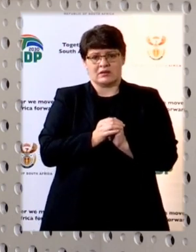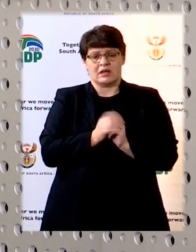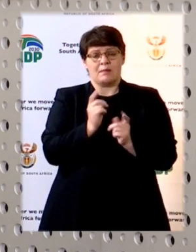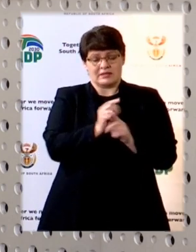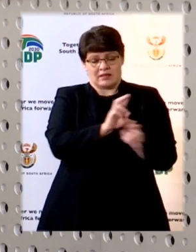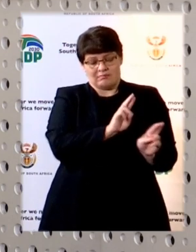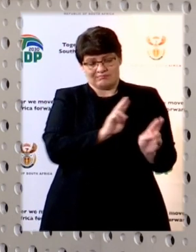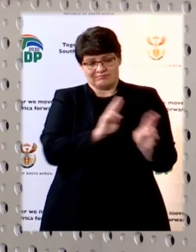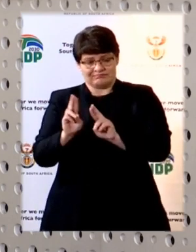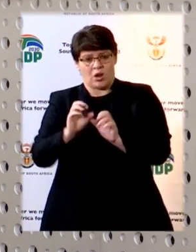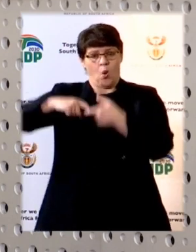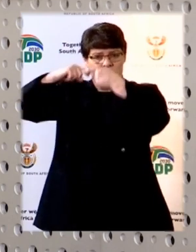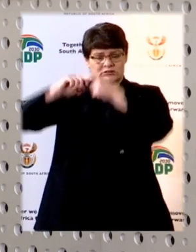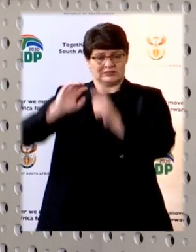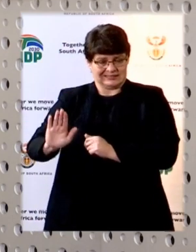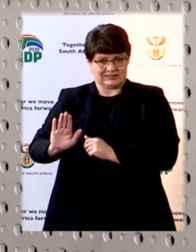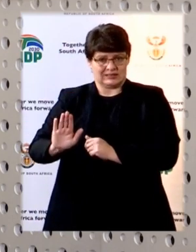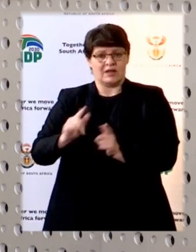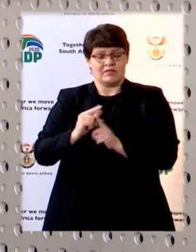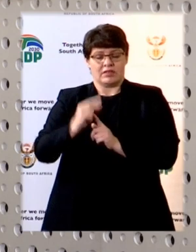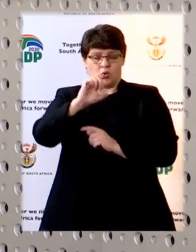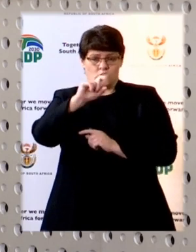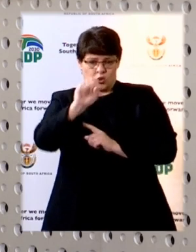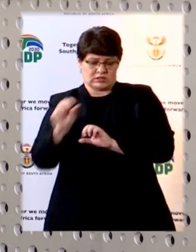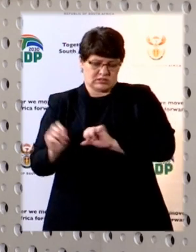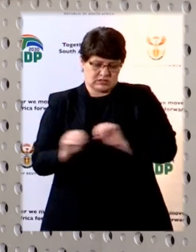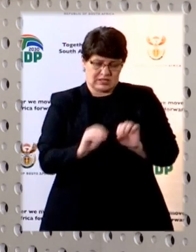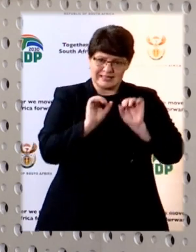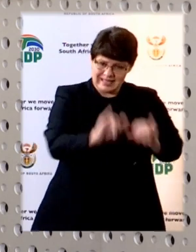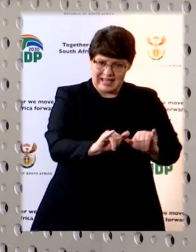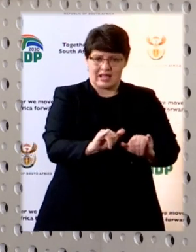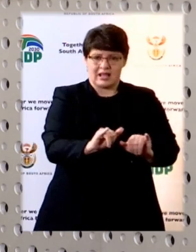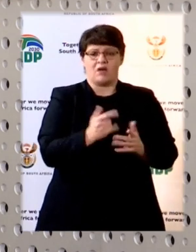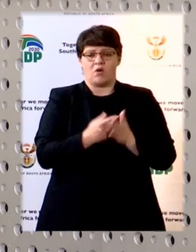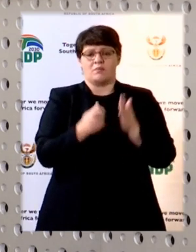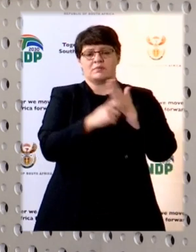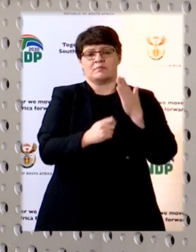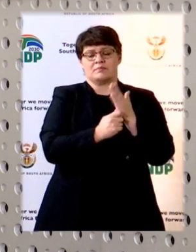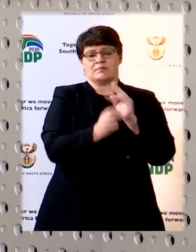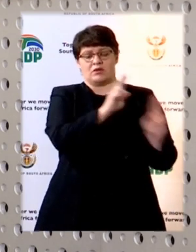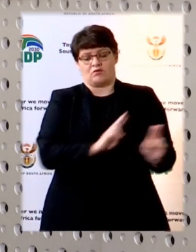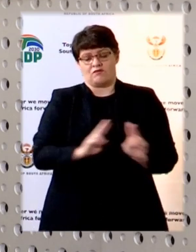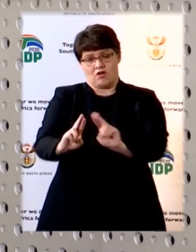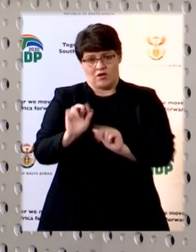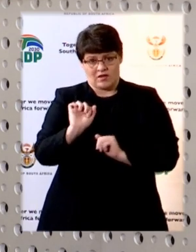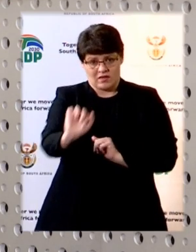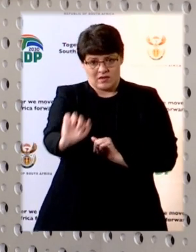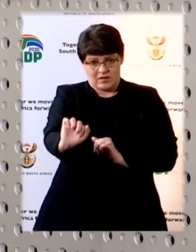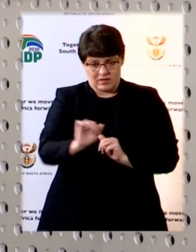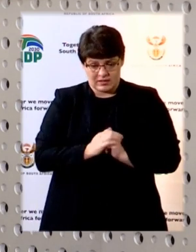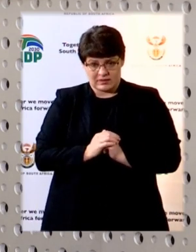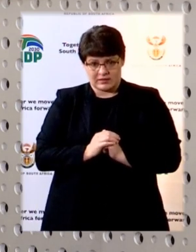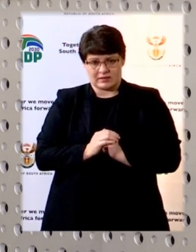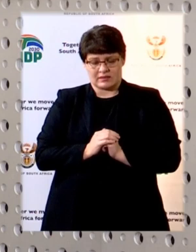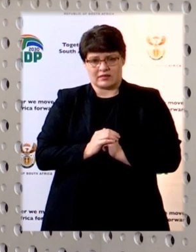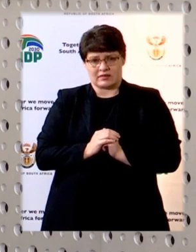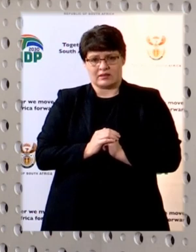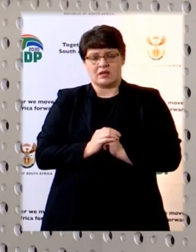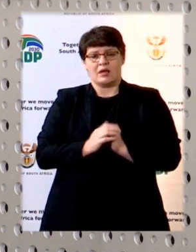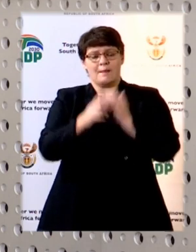be deferred, and in the gross income threshold for automatic tax deferrals, increasing